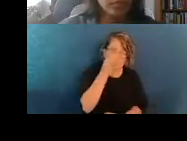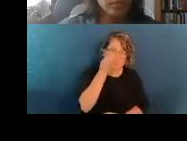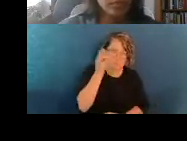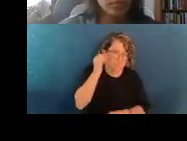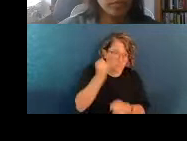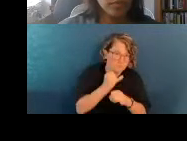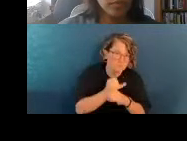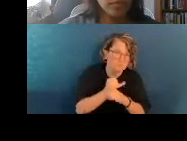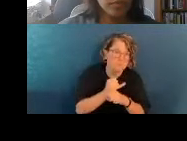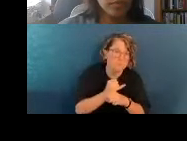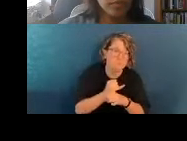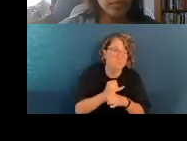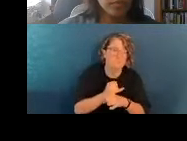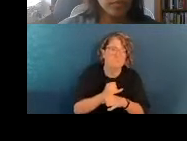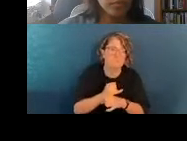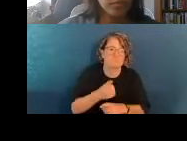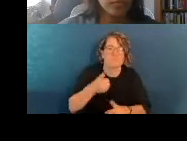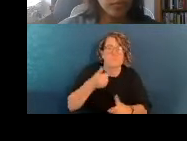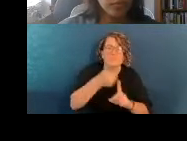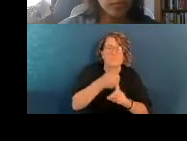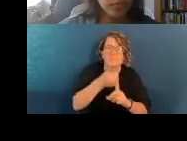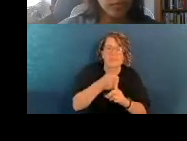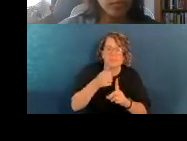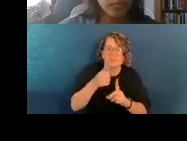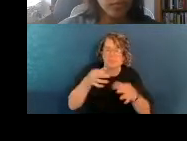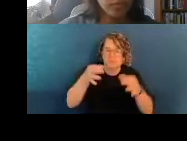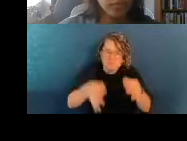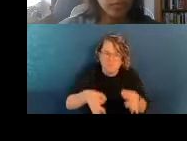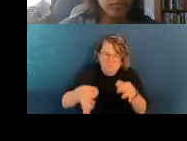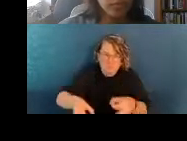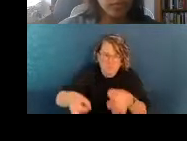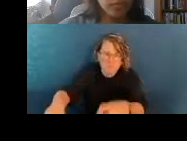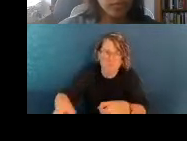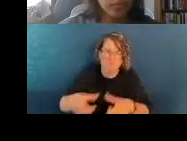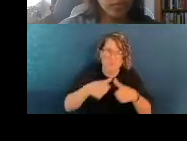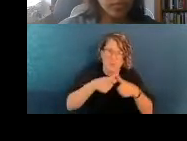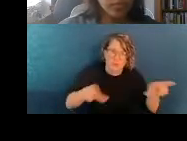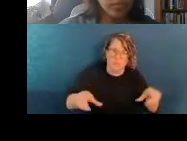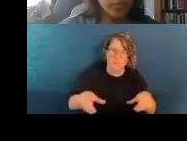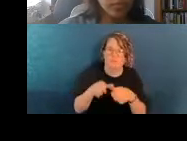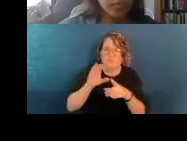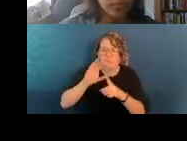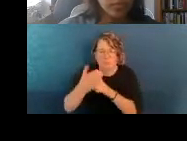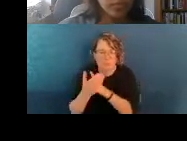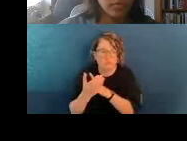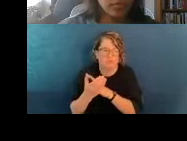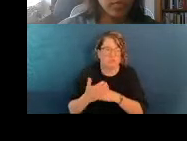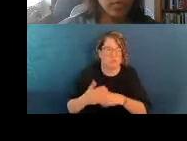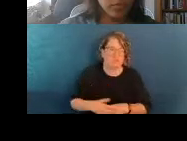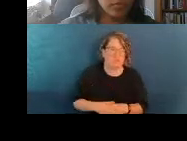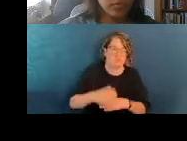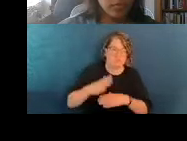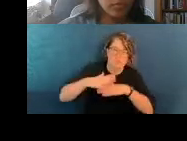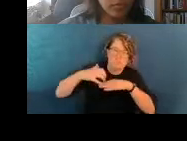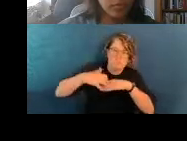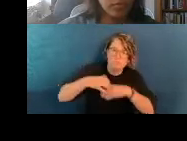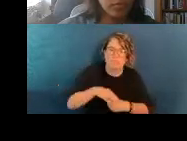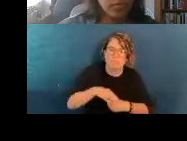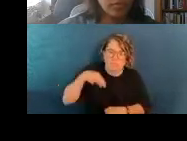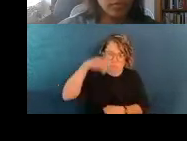schools, self-determination, language and culture, indigeneity, spirituality, and